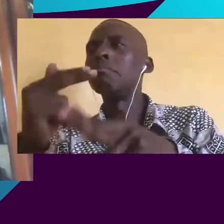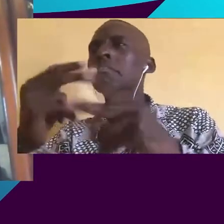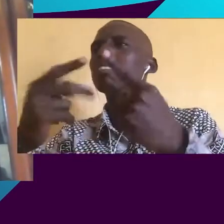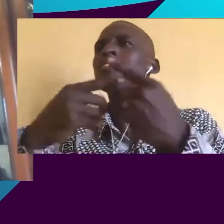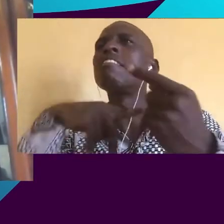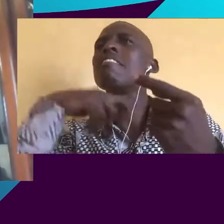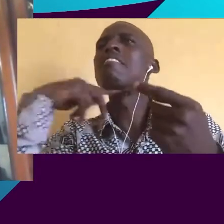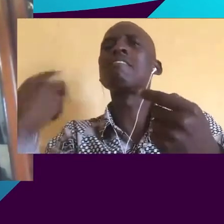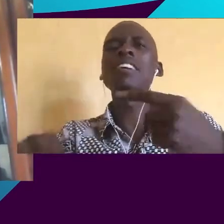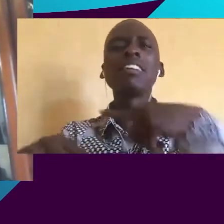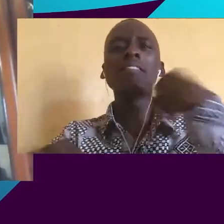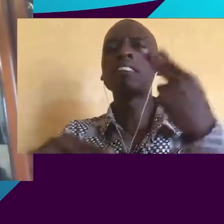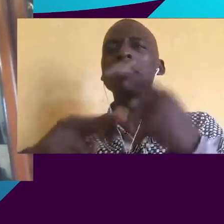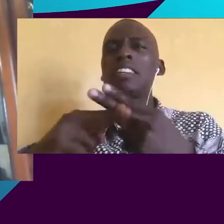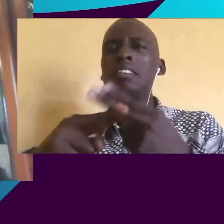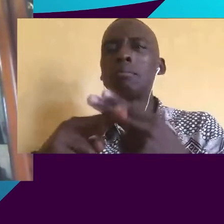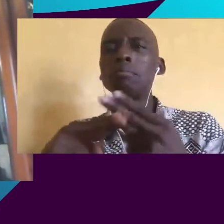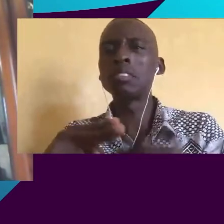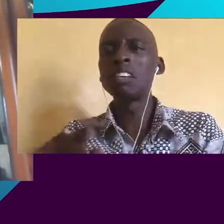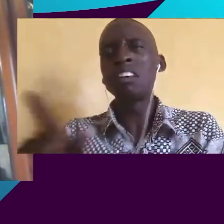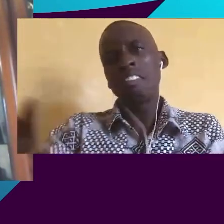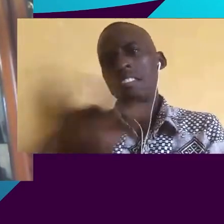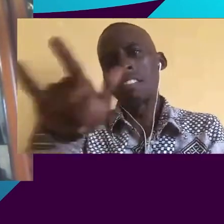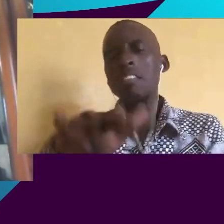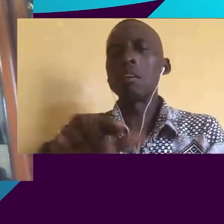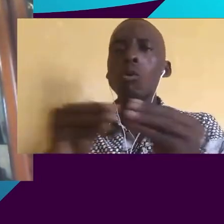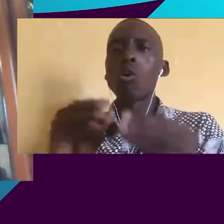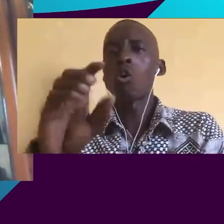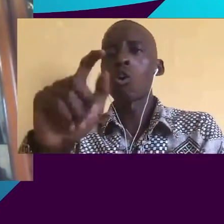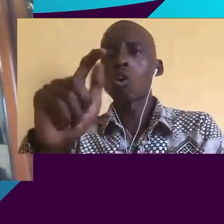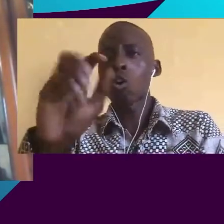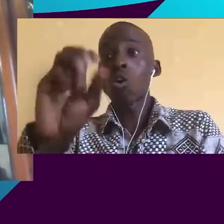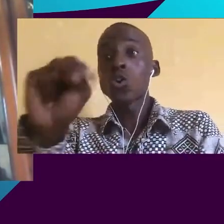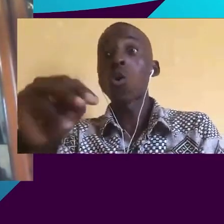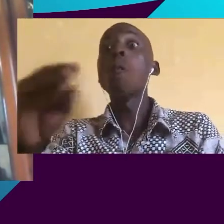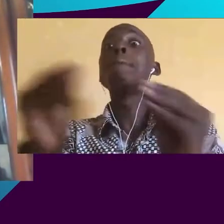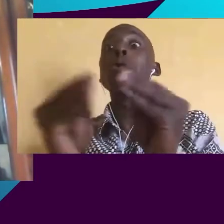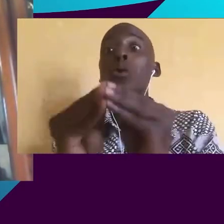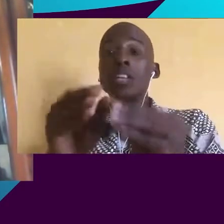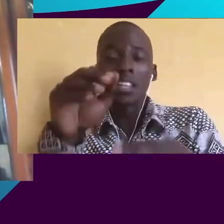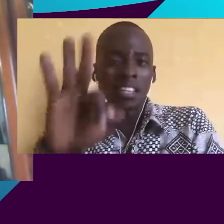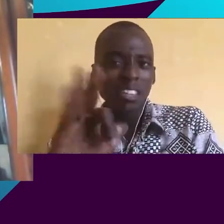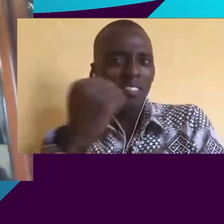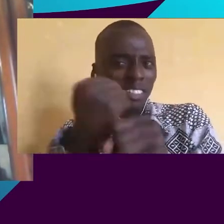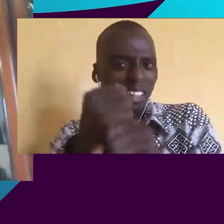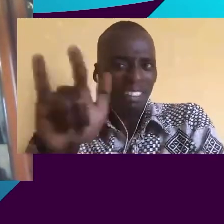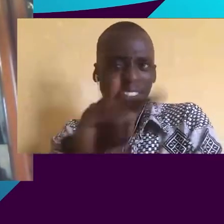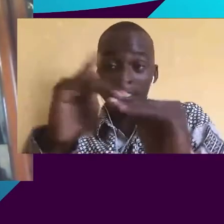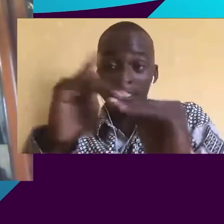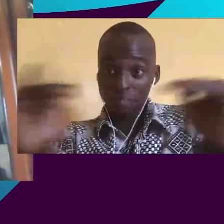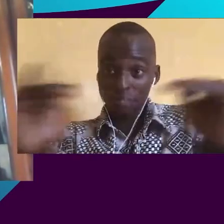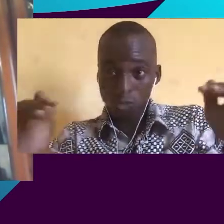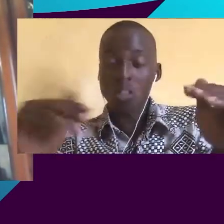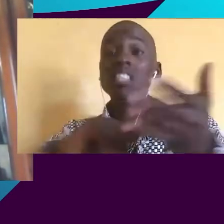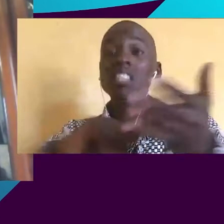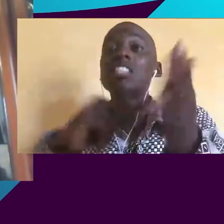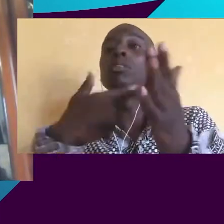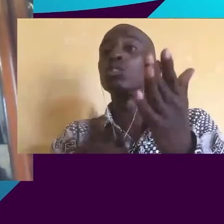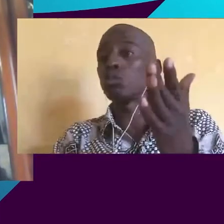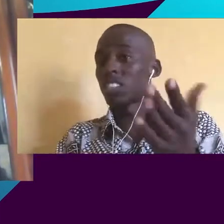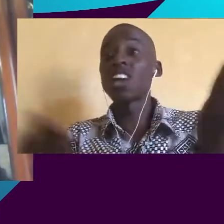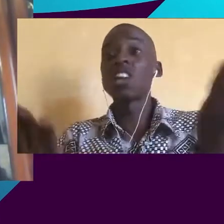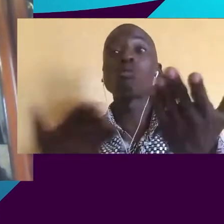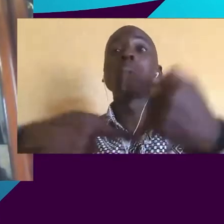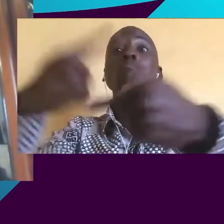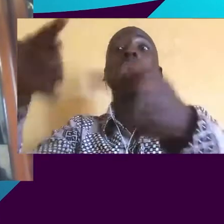You're moving like a boy, you're bending like a boy. I mean, if it's done at that level, What does it mean? And where is it going to take this girl? Are